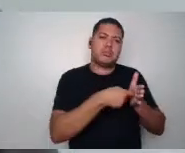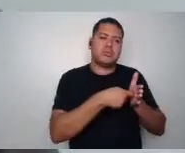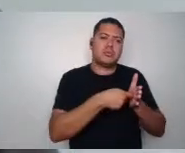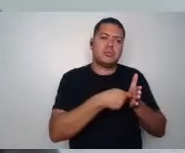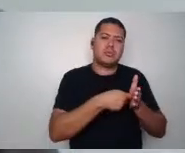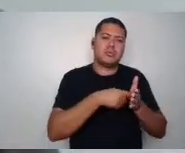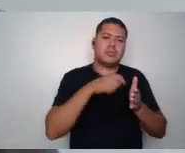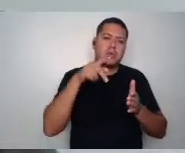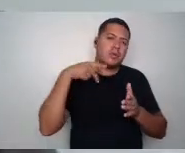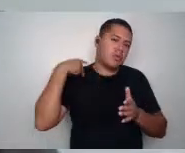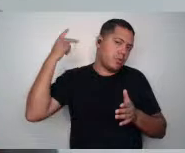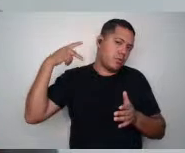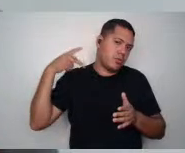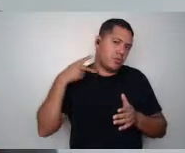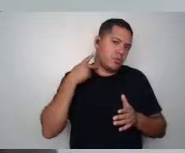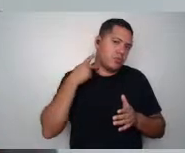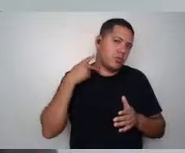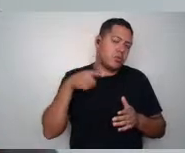And so I represented